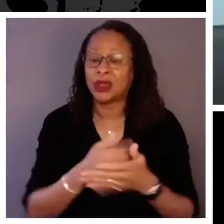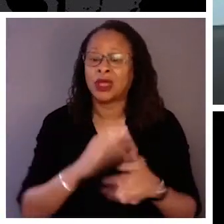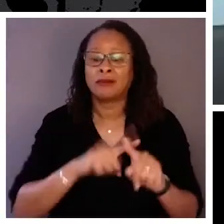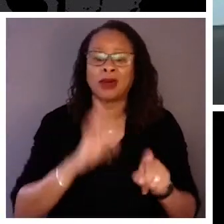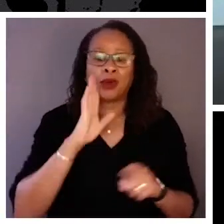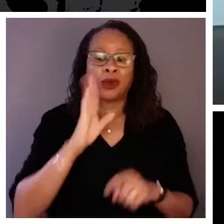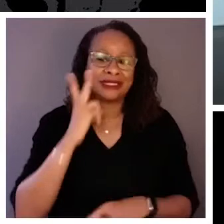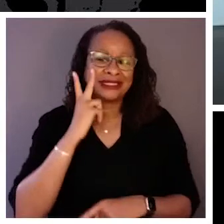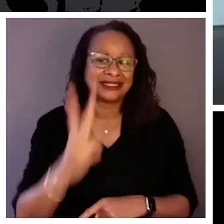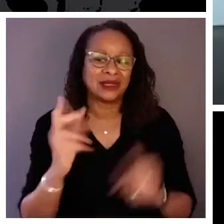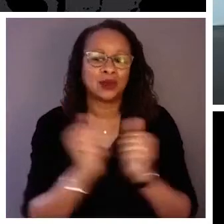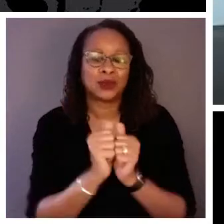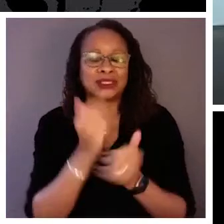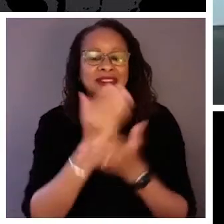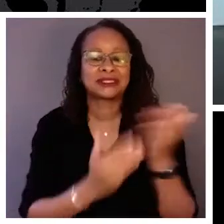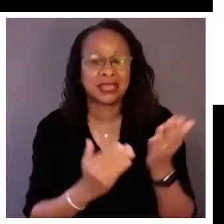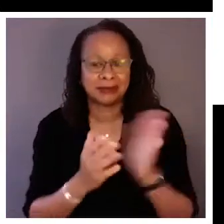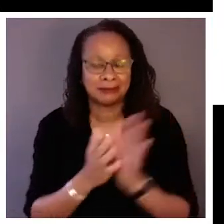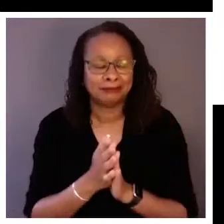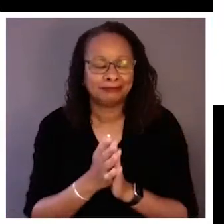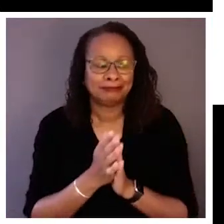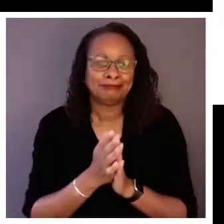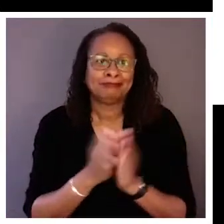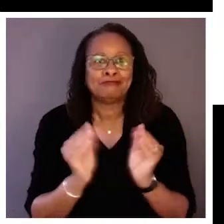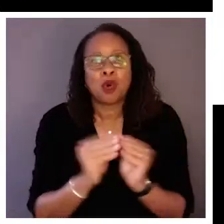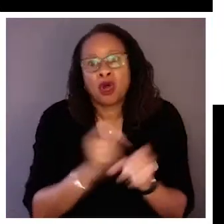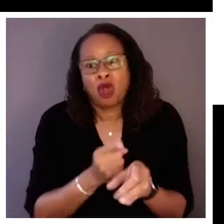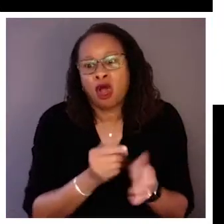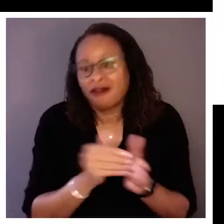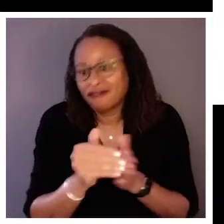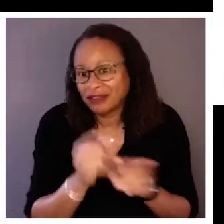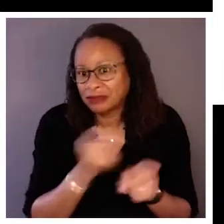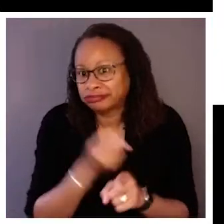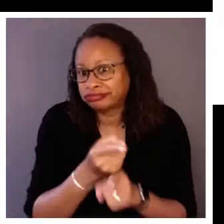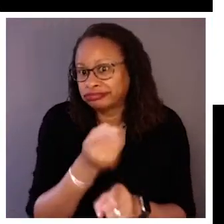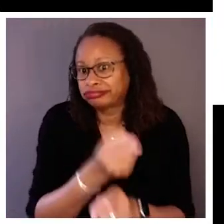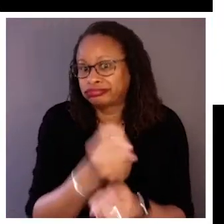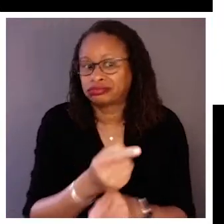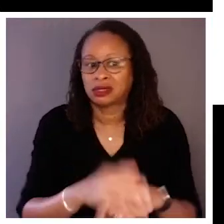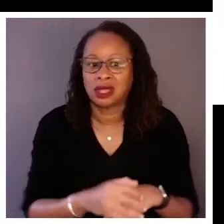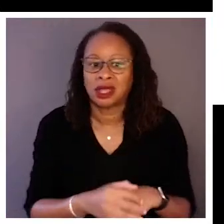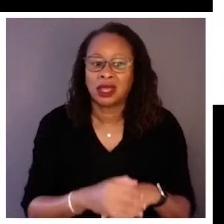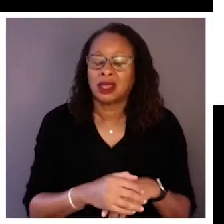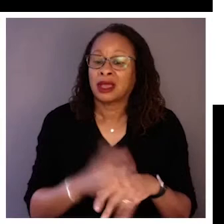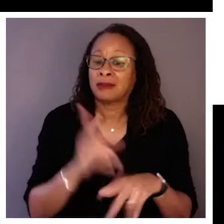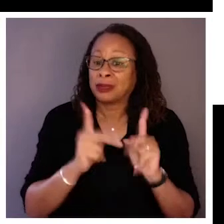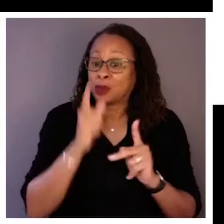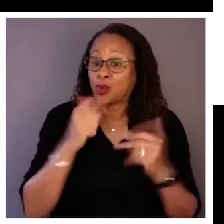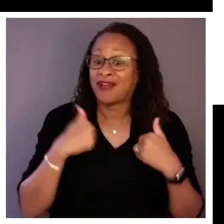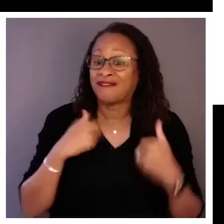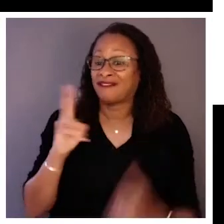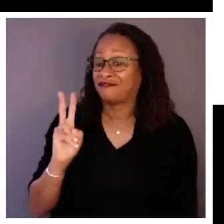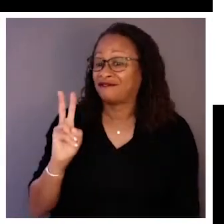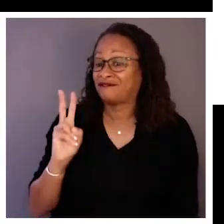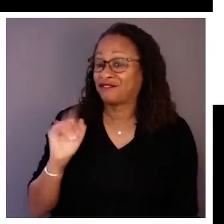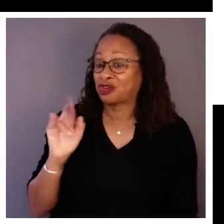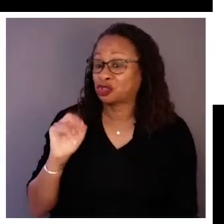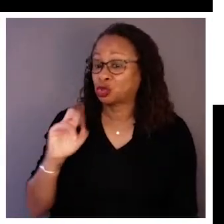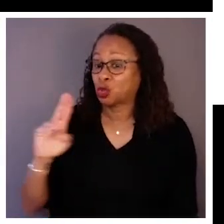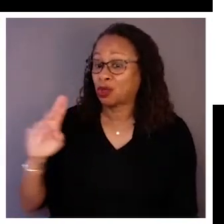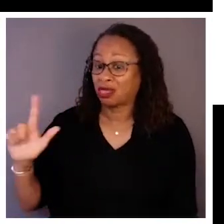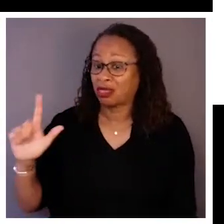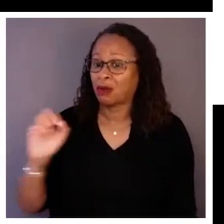with some regularity now. Those of you who deal in virtual or cryptocurrency already know that you've had